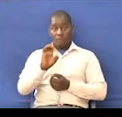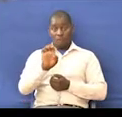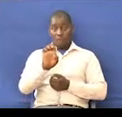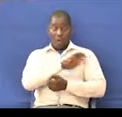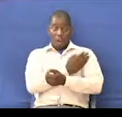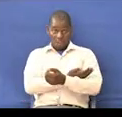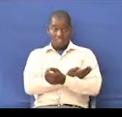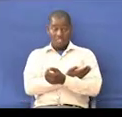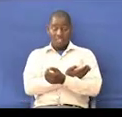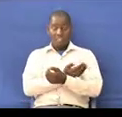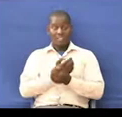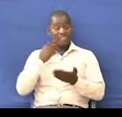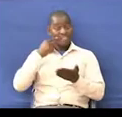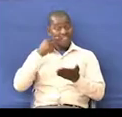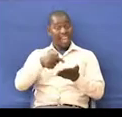are like,